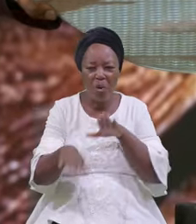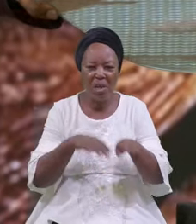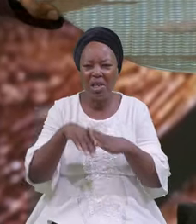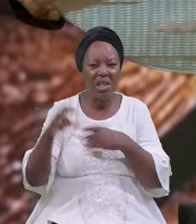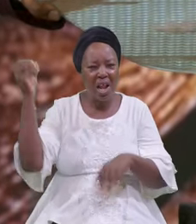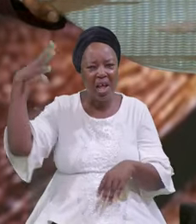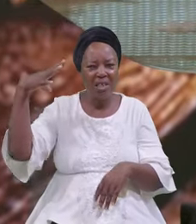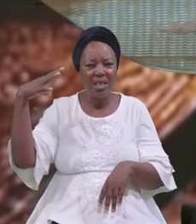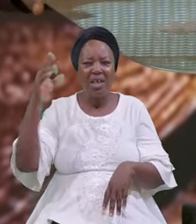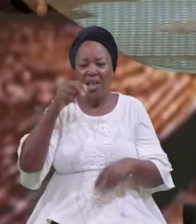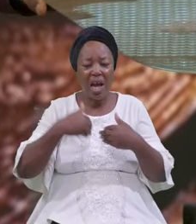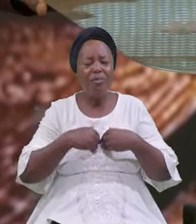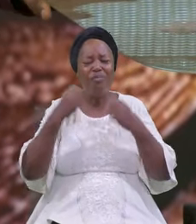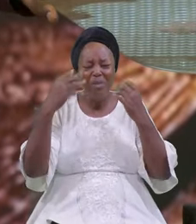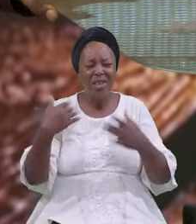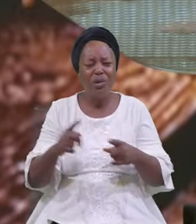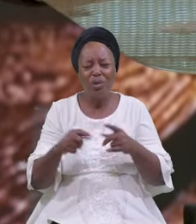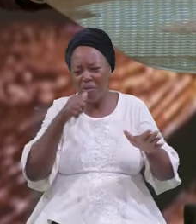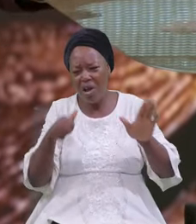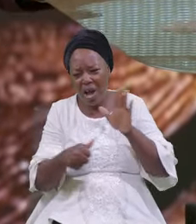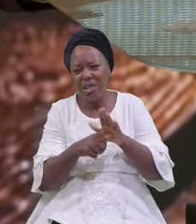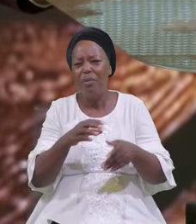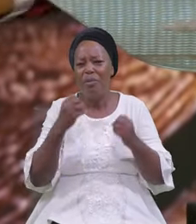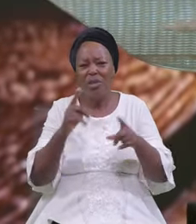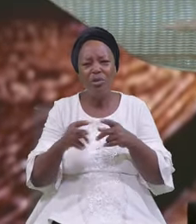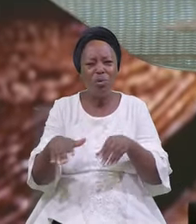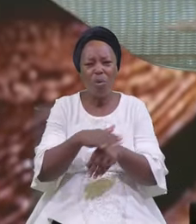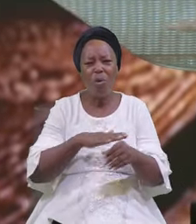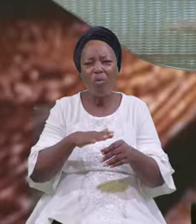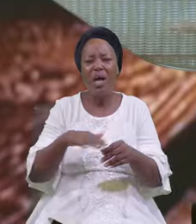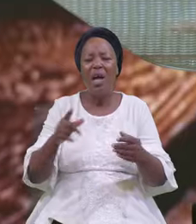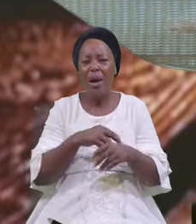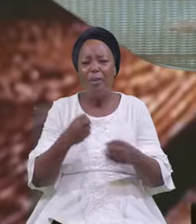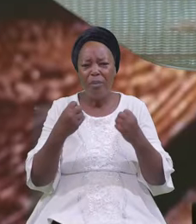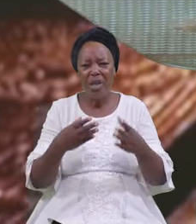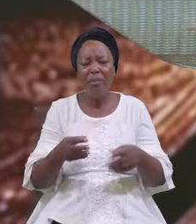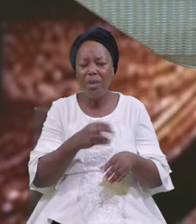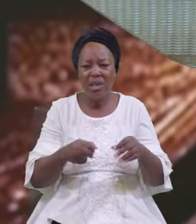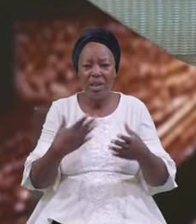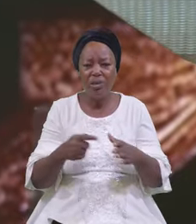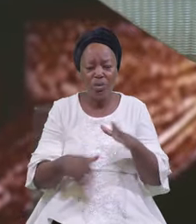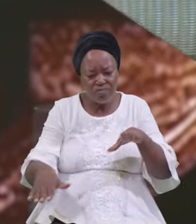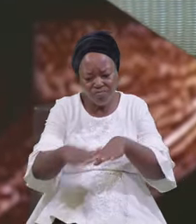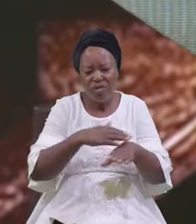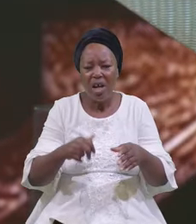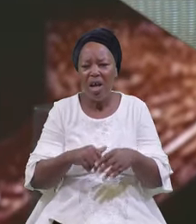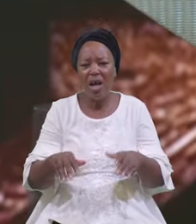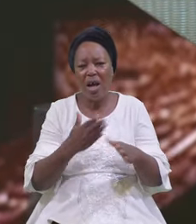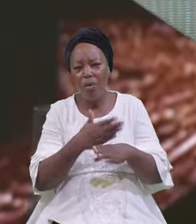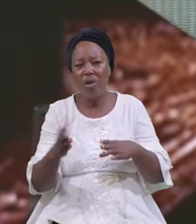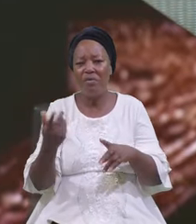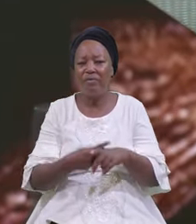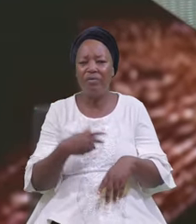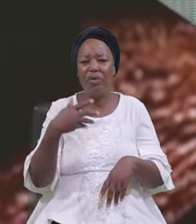have a lot to hide, a lot to cover. They have a lot to shield away from